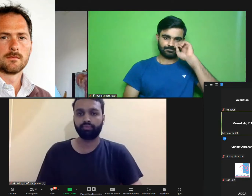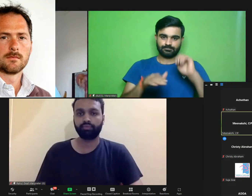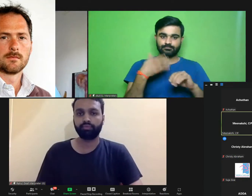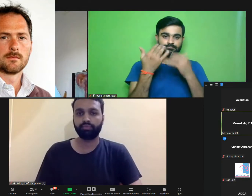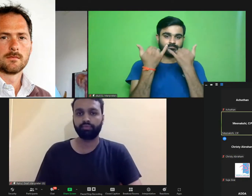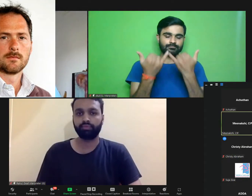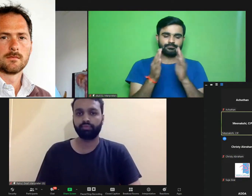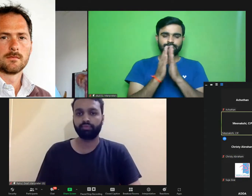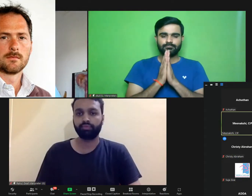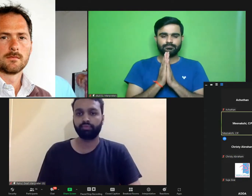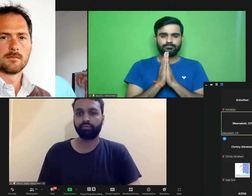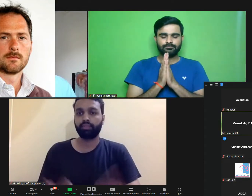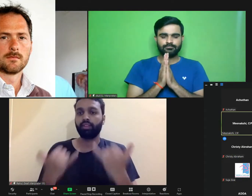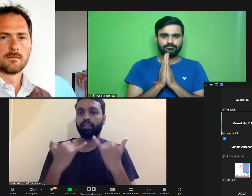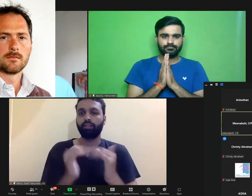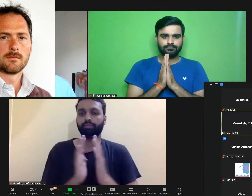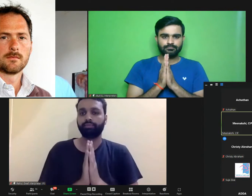I request